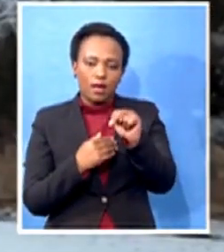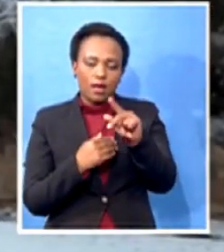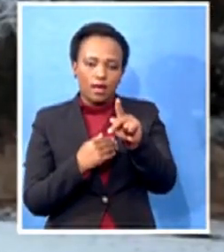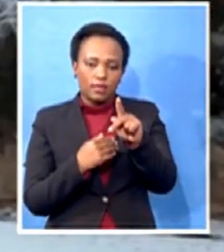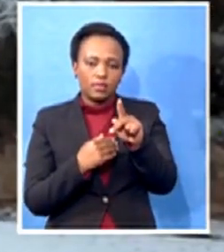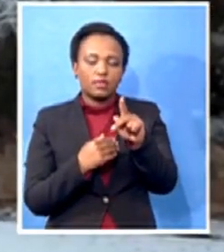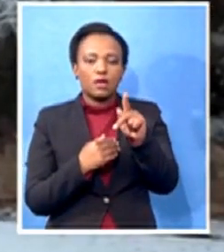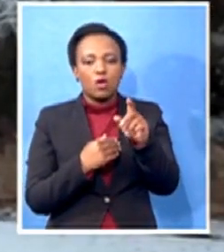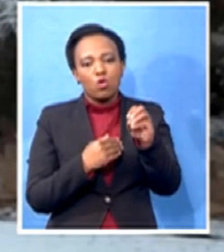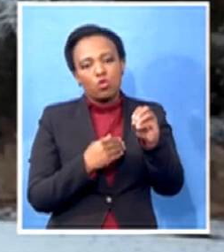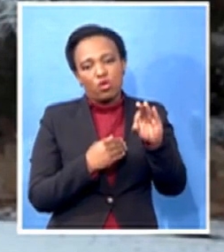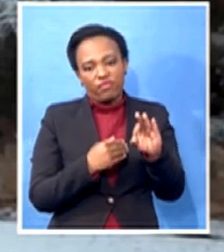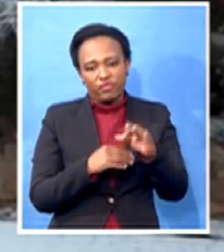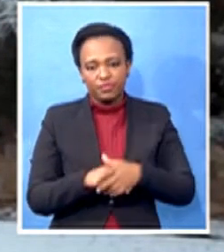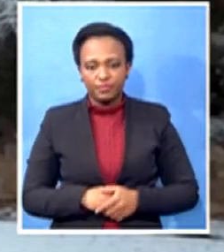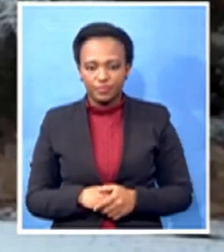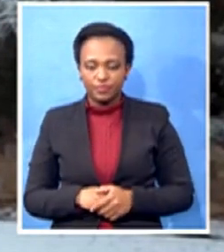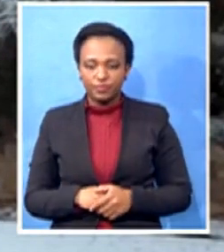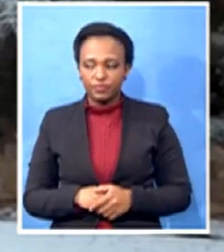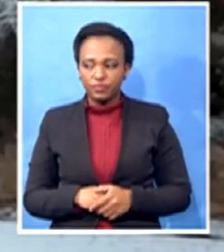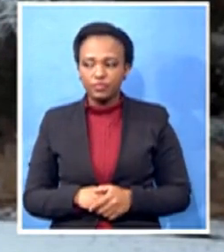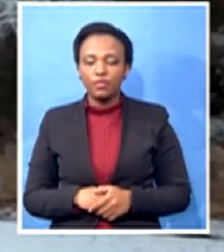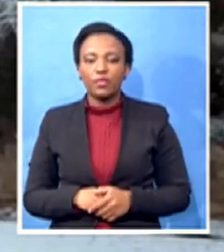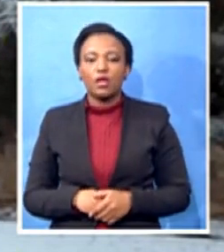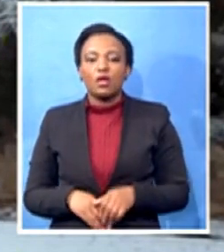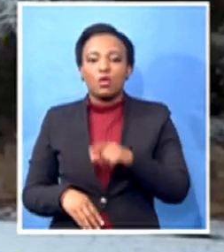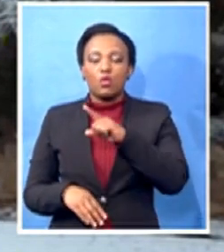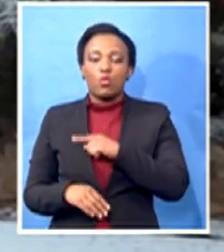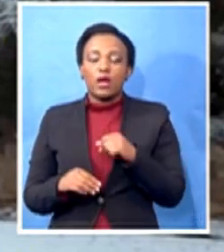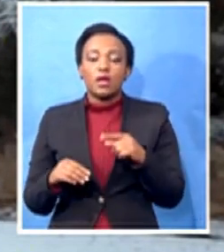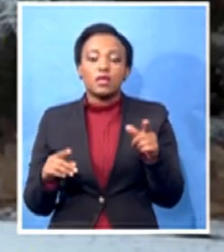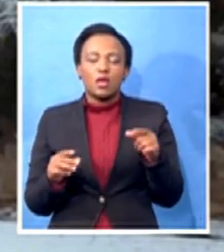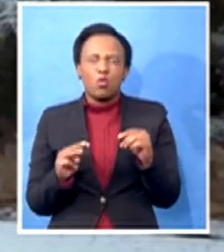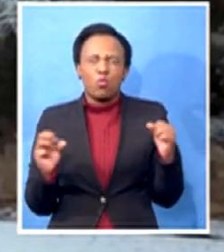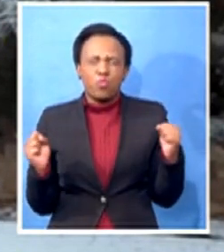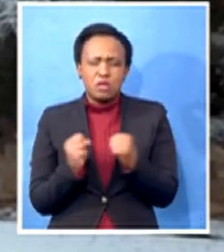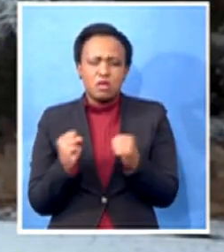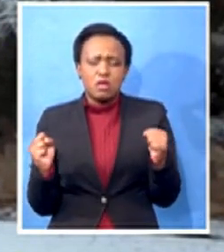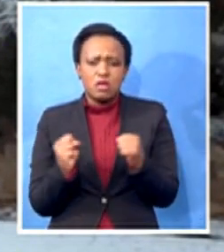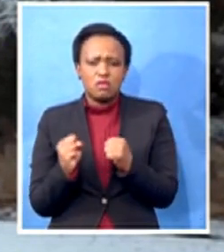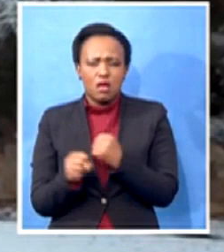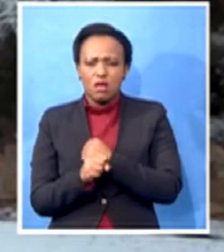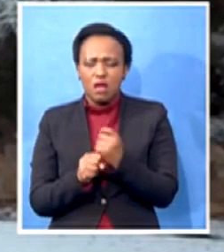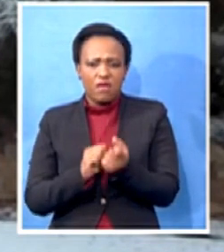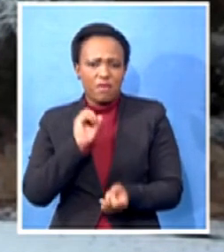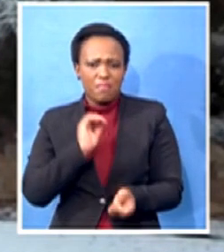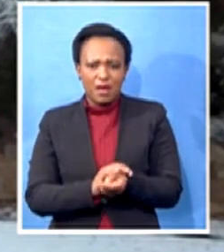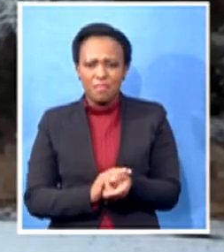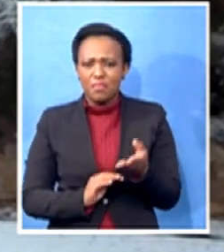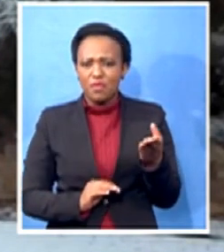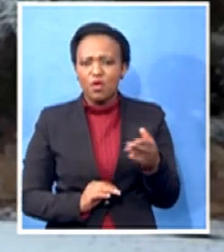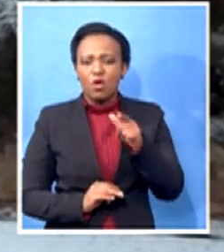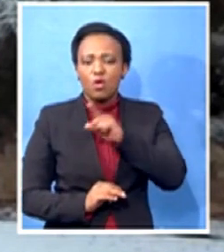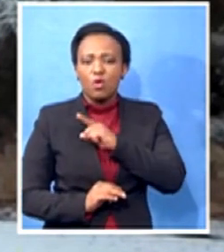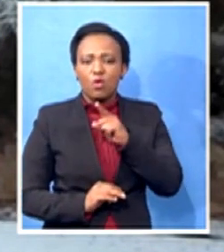It was a winter wonderland experience like no other apple and pear farm. Farmer Robin Baldi said it is the heaviest